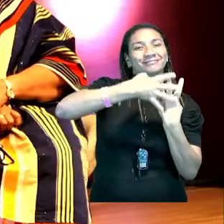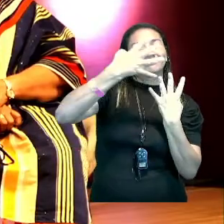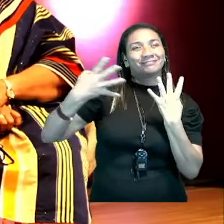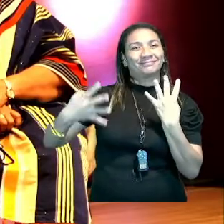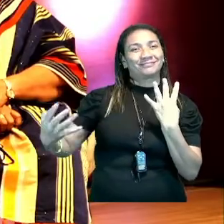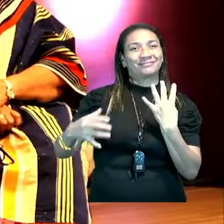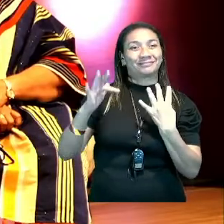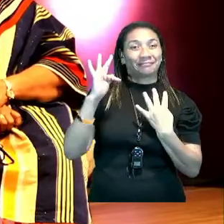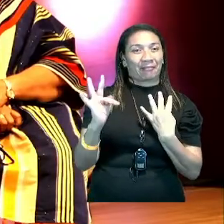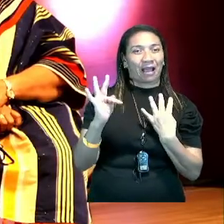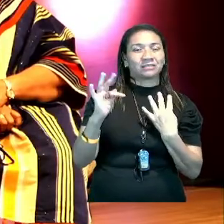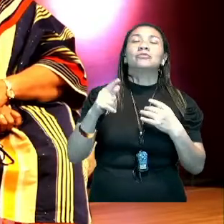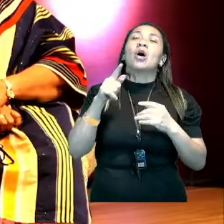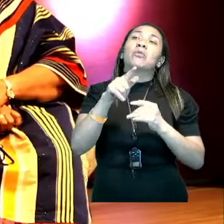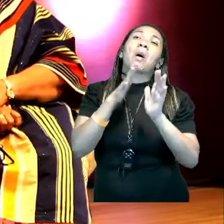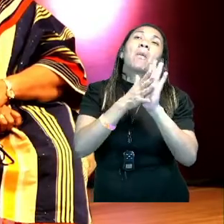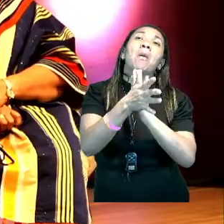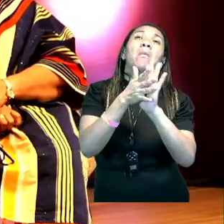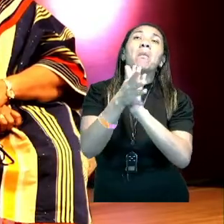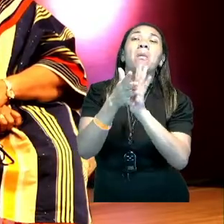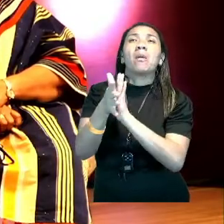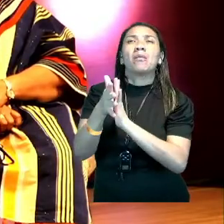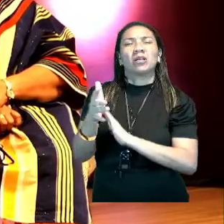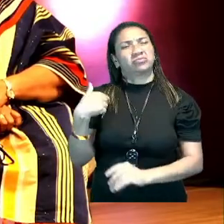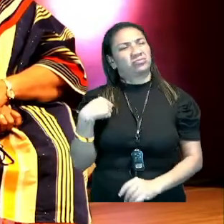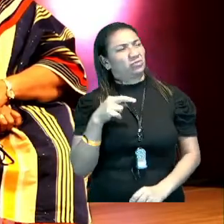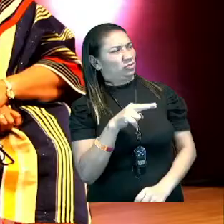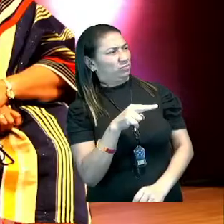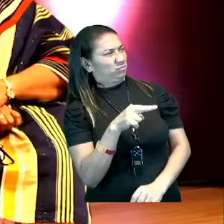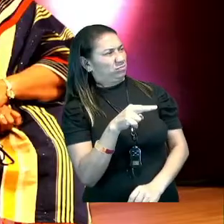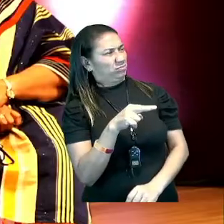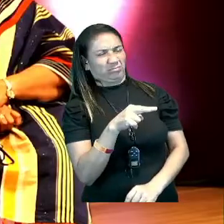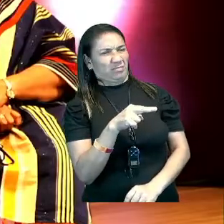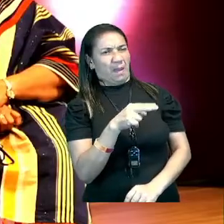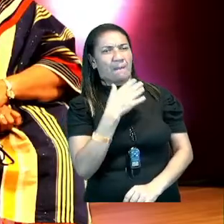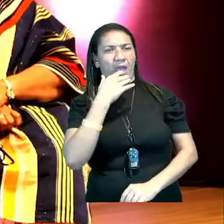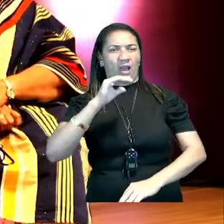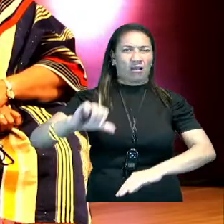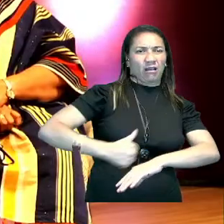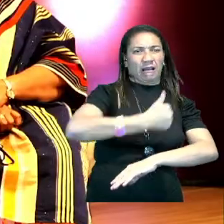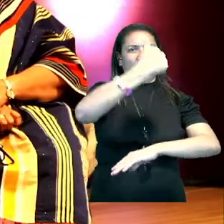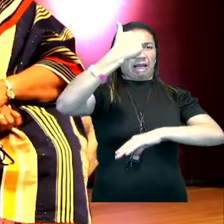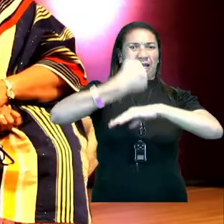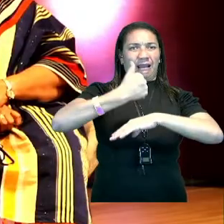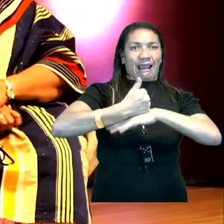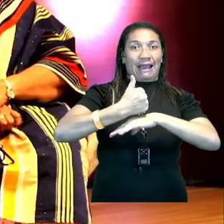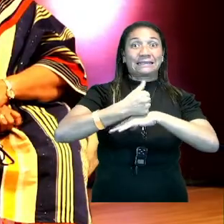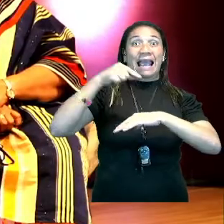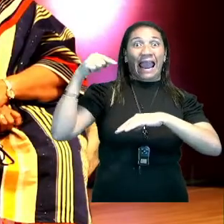assurance of LGBTQI plus communities' rights. And I created a special